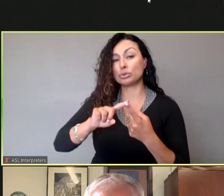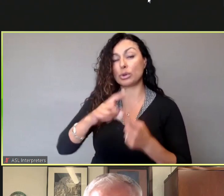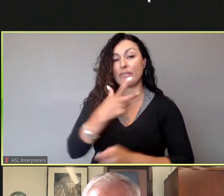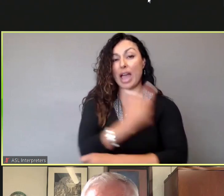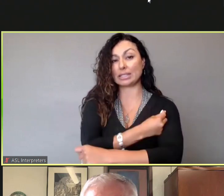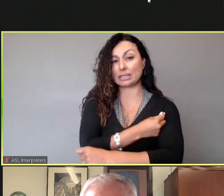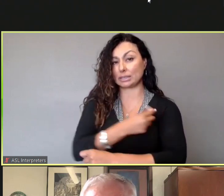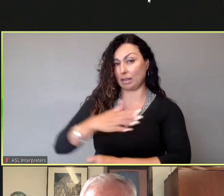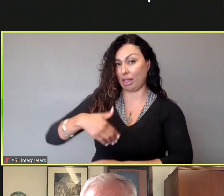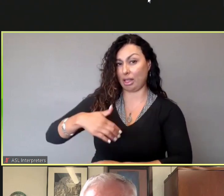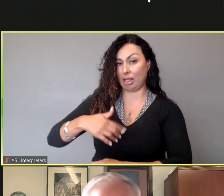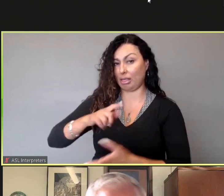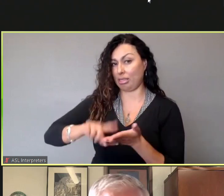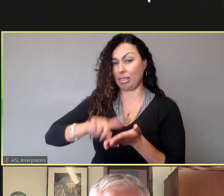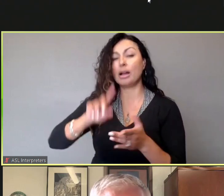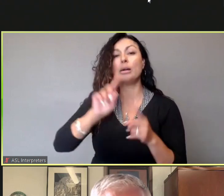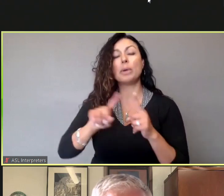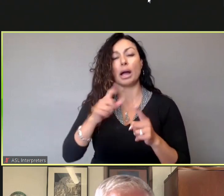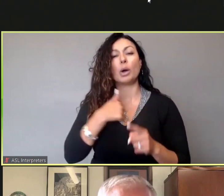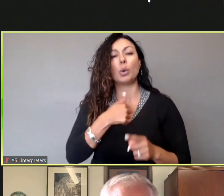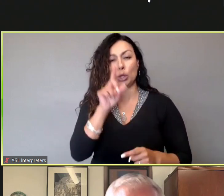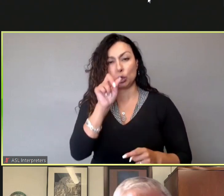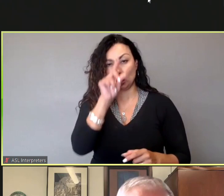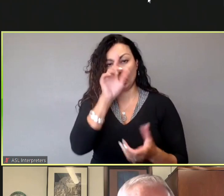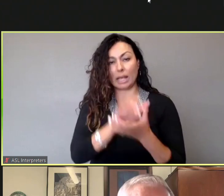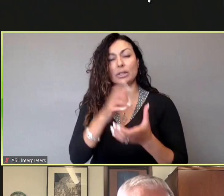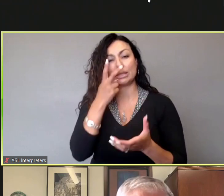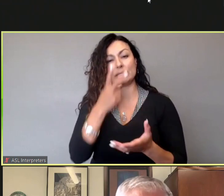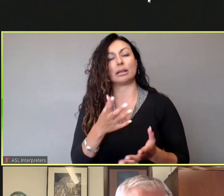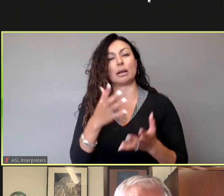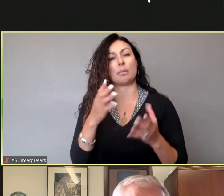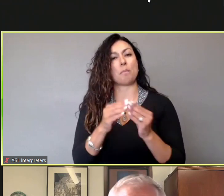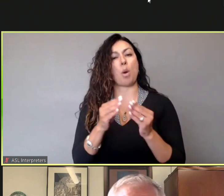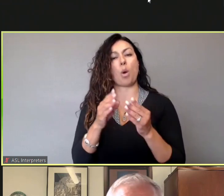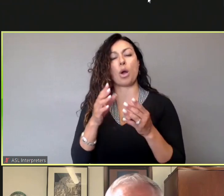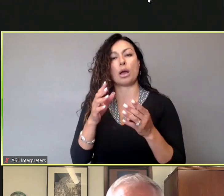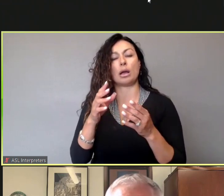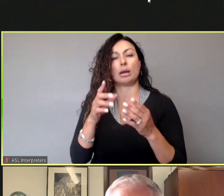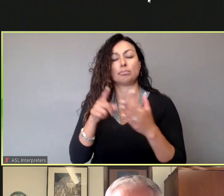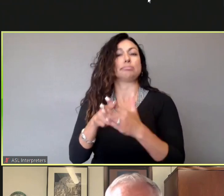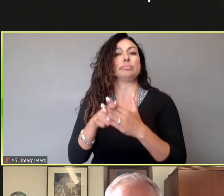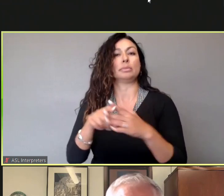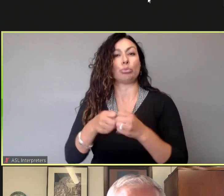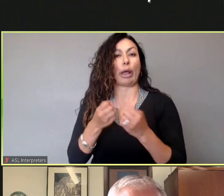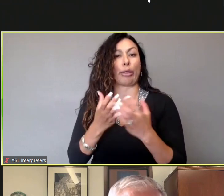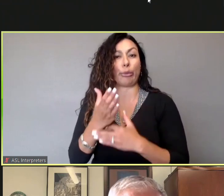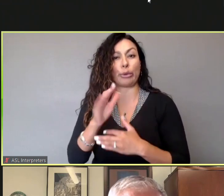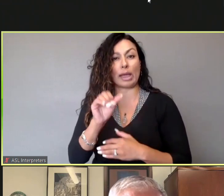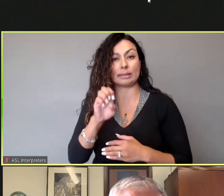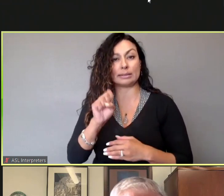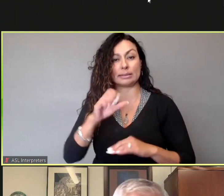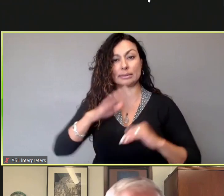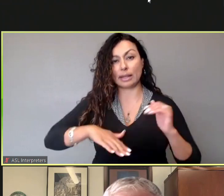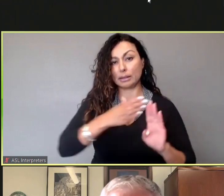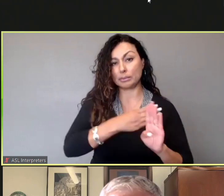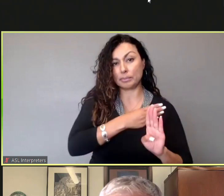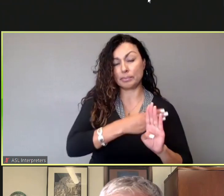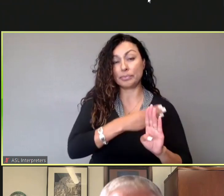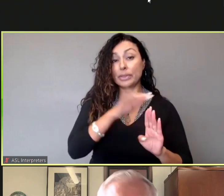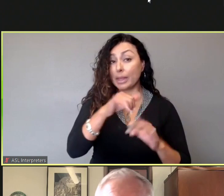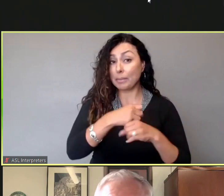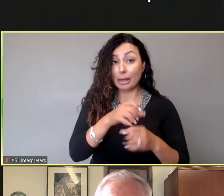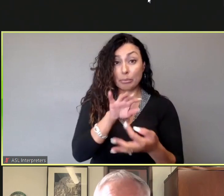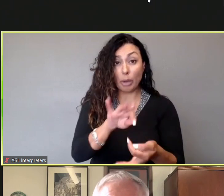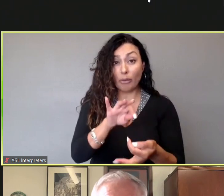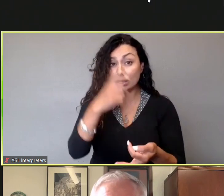vaccine, but we do believe that we're seeing a lot more breakthrough cases now than we were in the beginning, which makes perfect